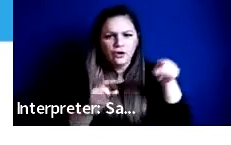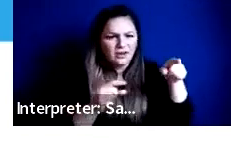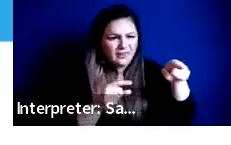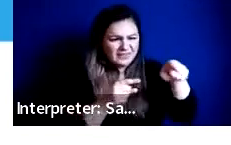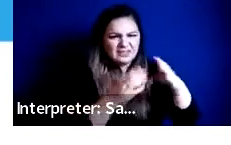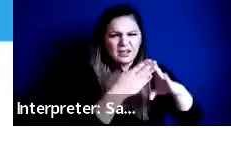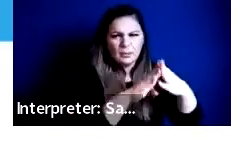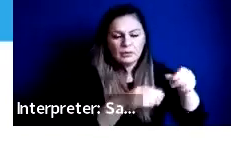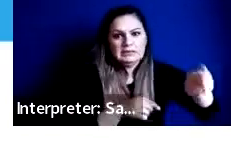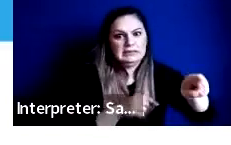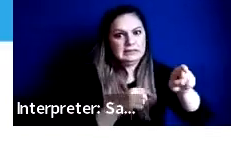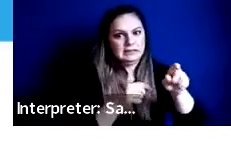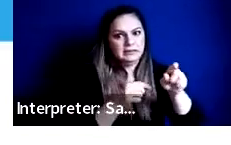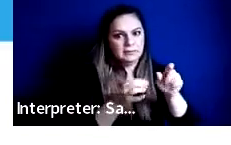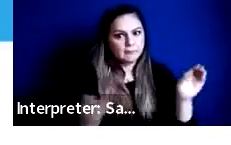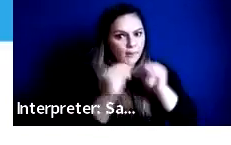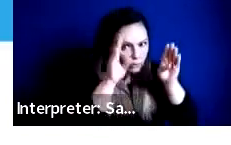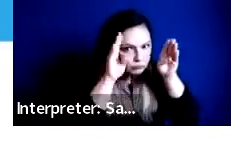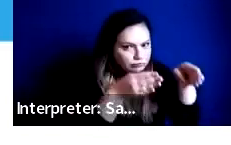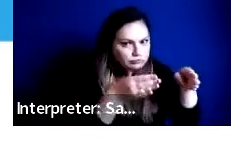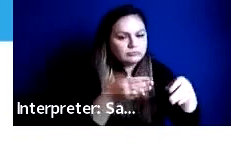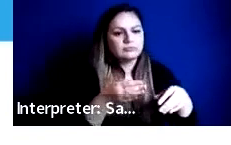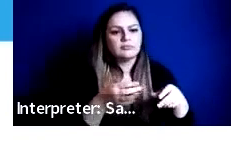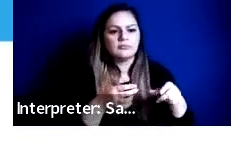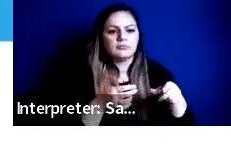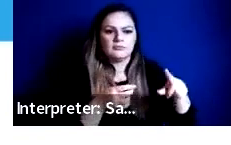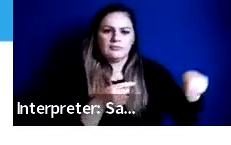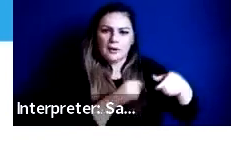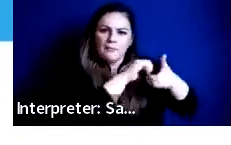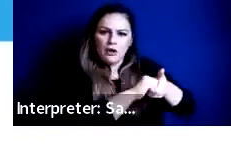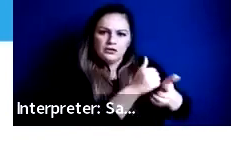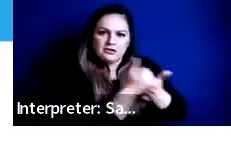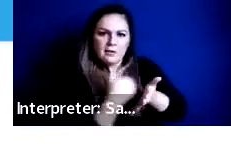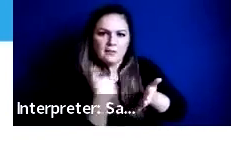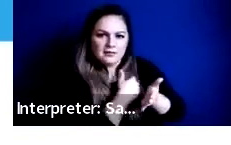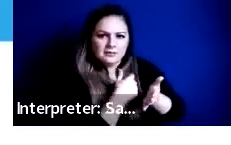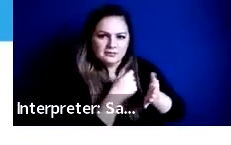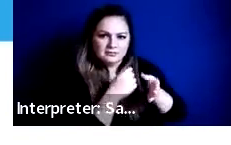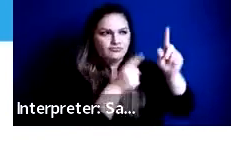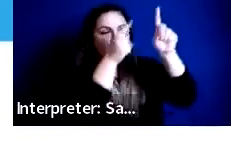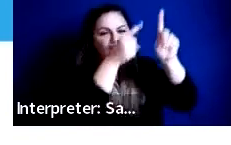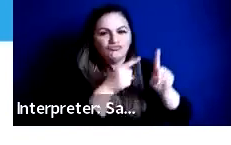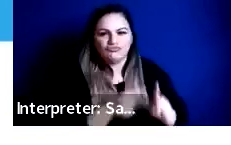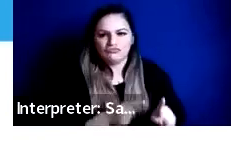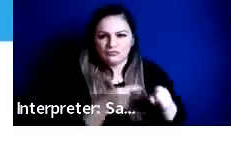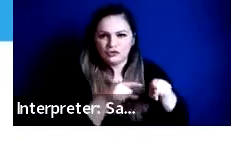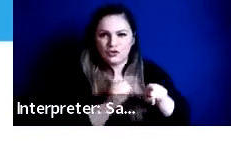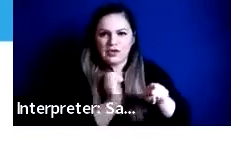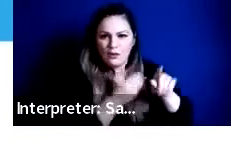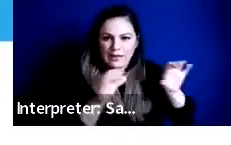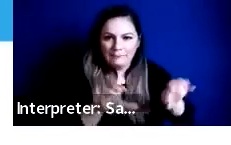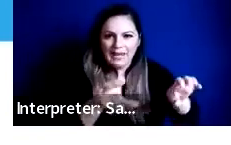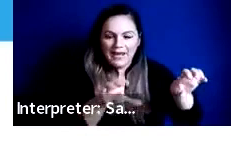us maintain focus in those areas throughout our campaign. We also collect stories